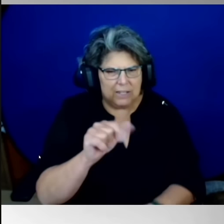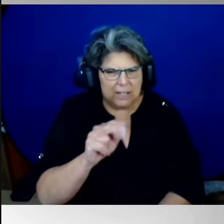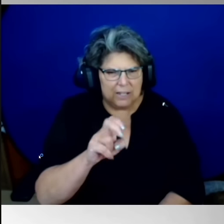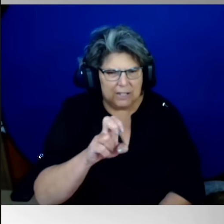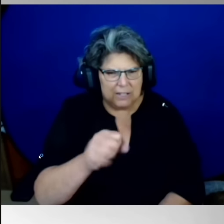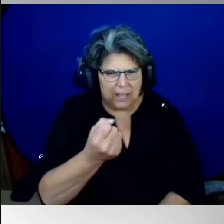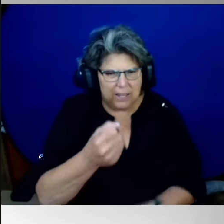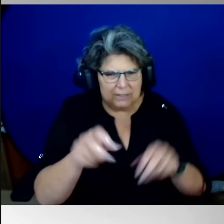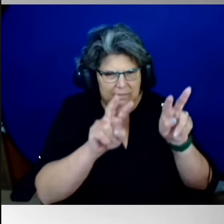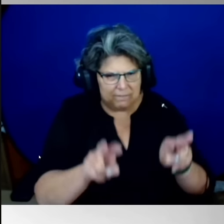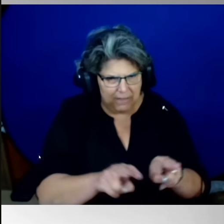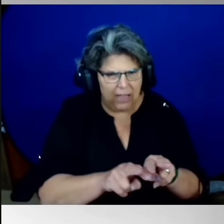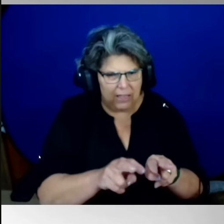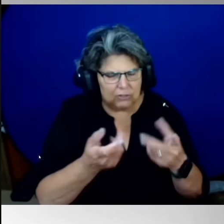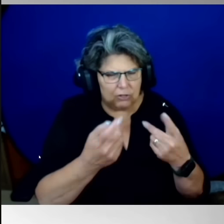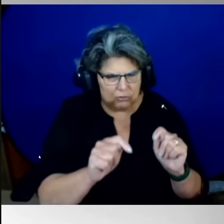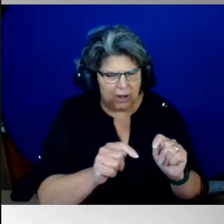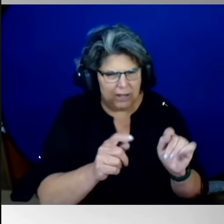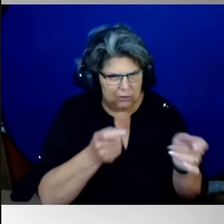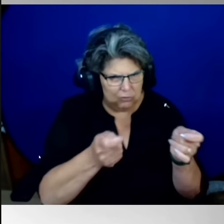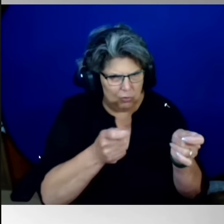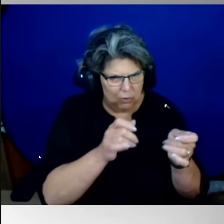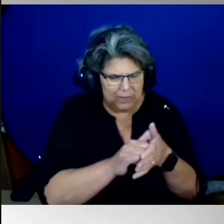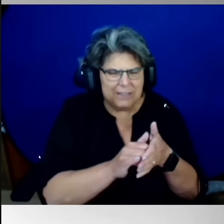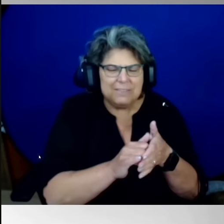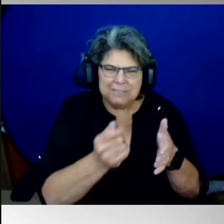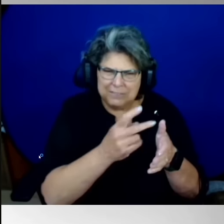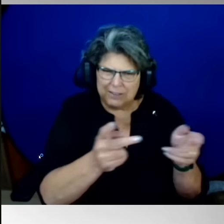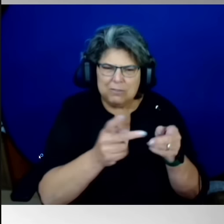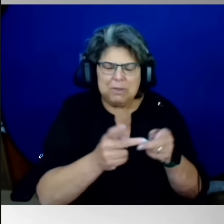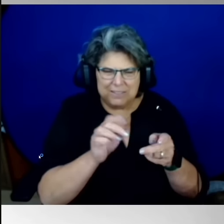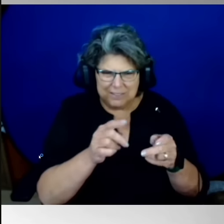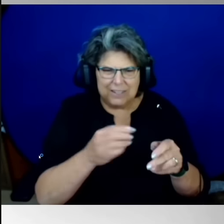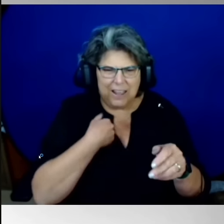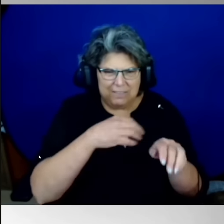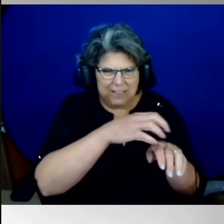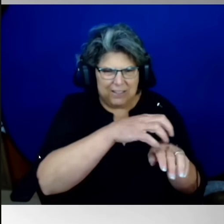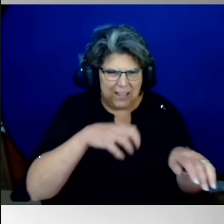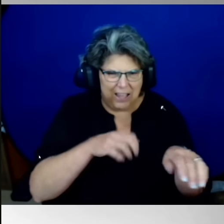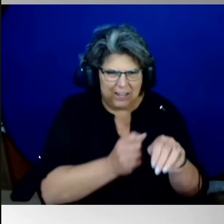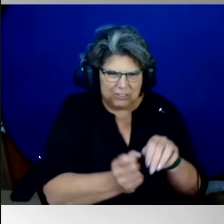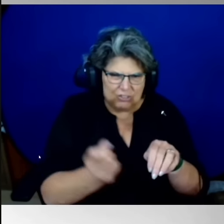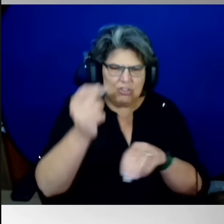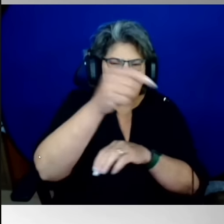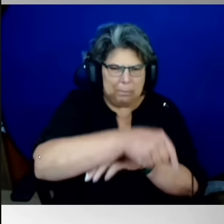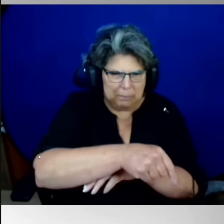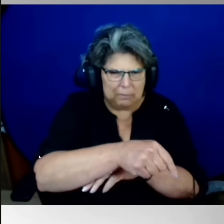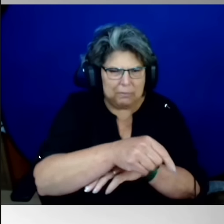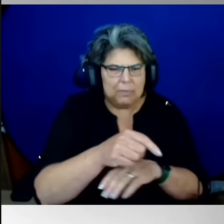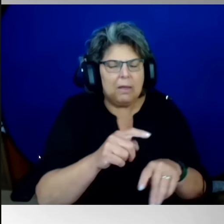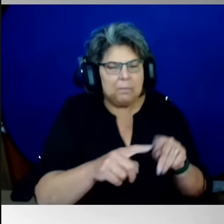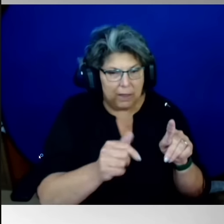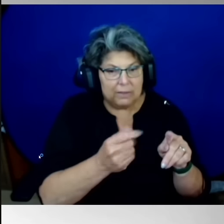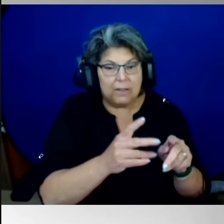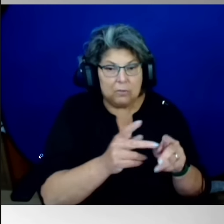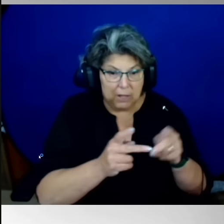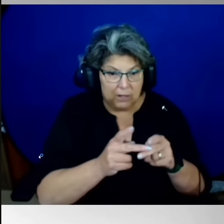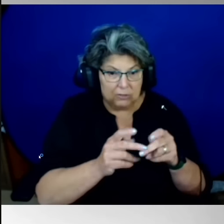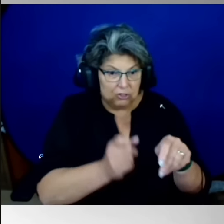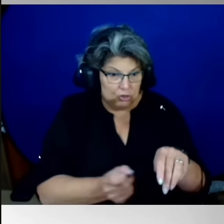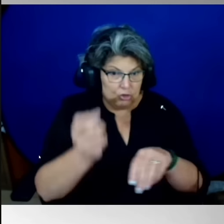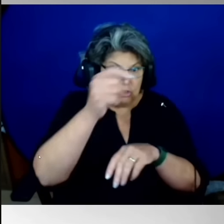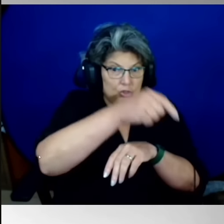that incident. So we had a number of those spots that went across the line. However, we did have successes with the number of spots that did go across that we were able